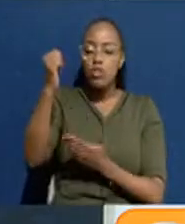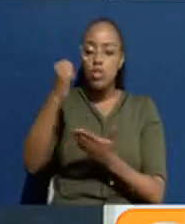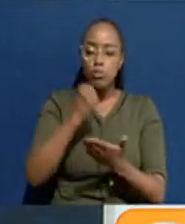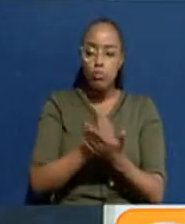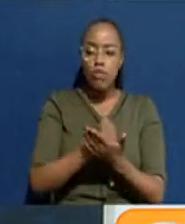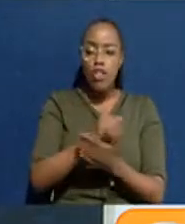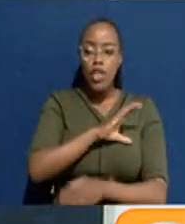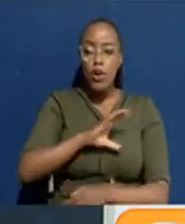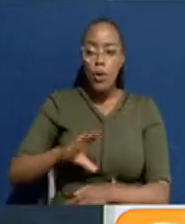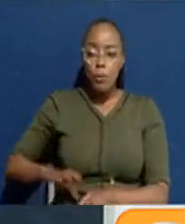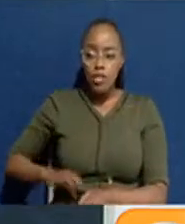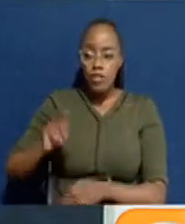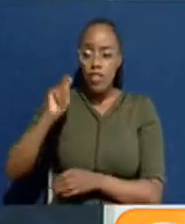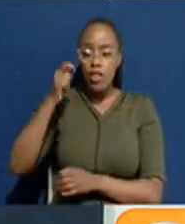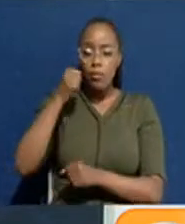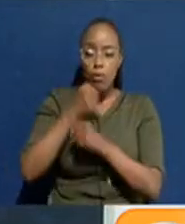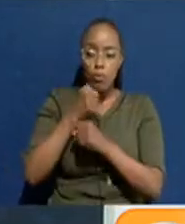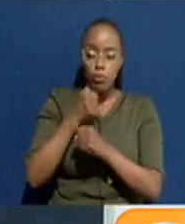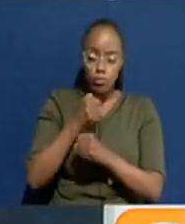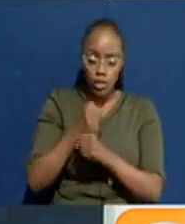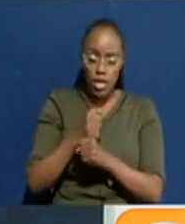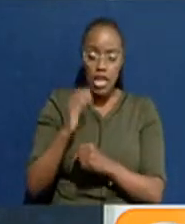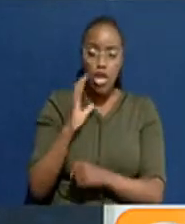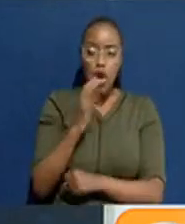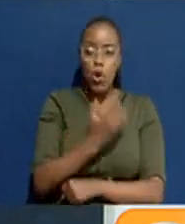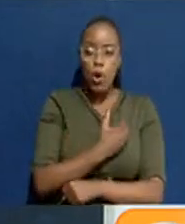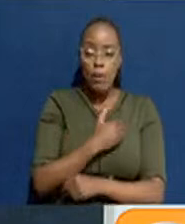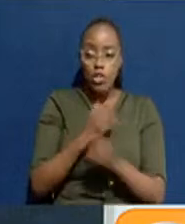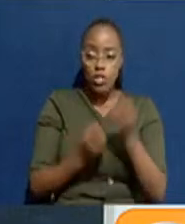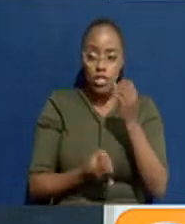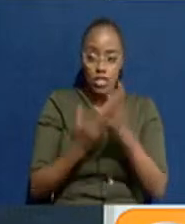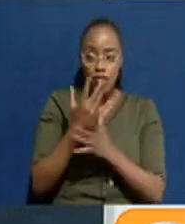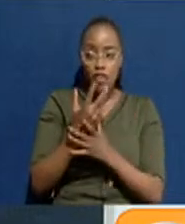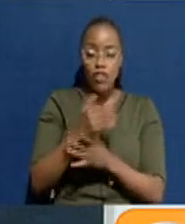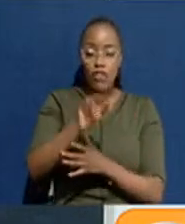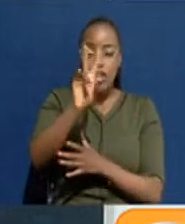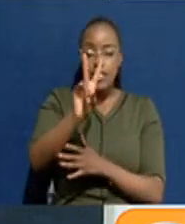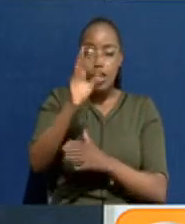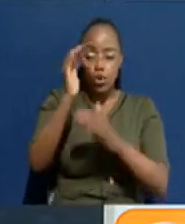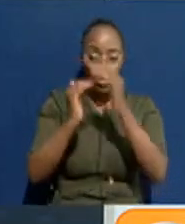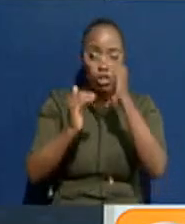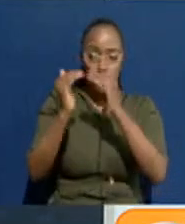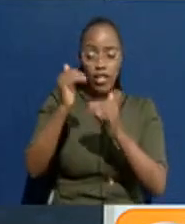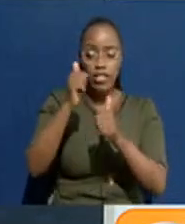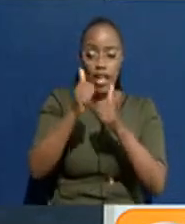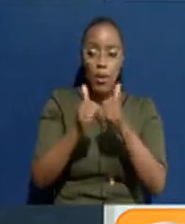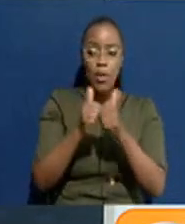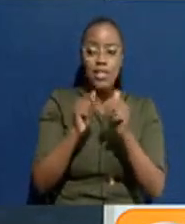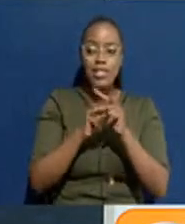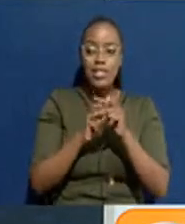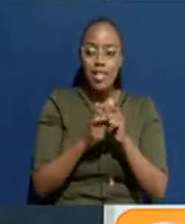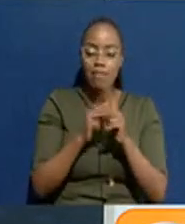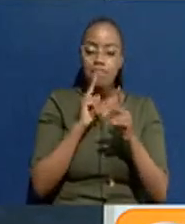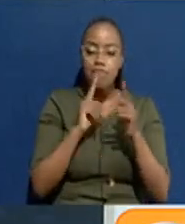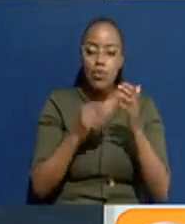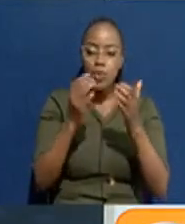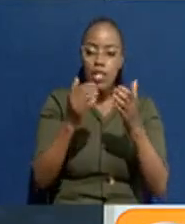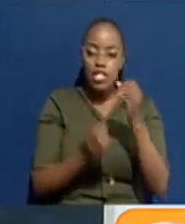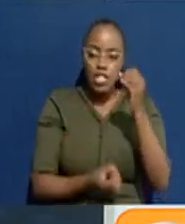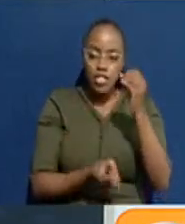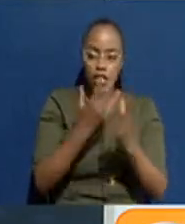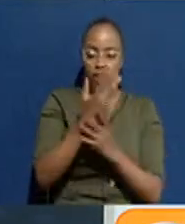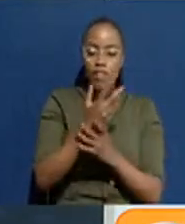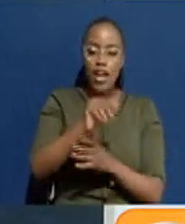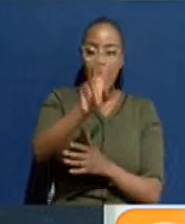commission, the Presidential Working Committee on the Establishment of a Second University, which stated that we need to establish